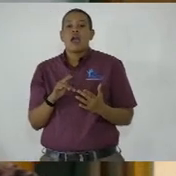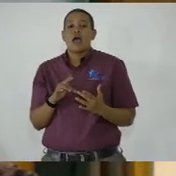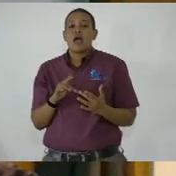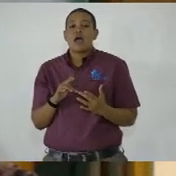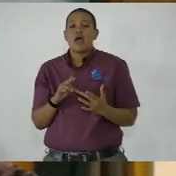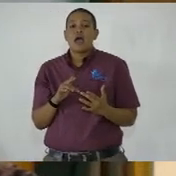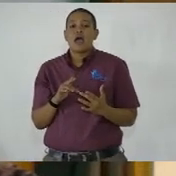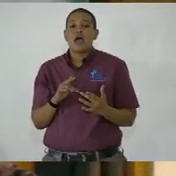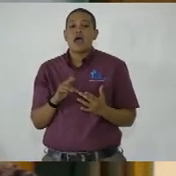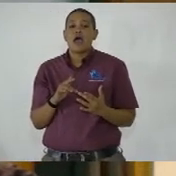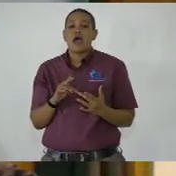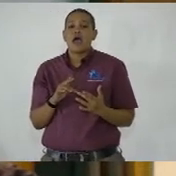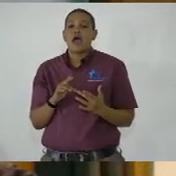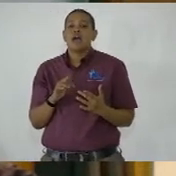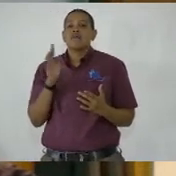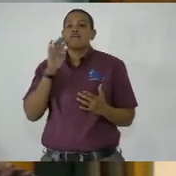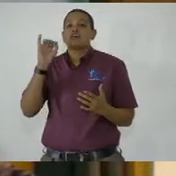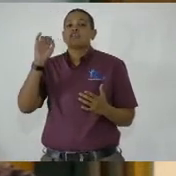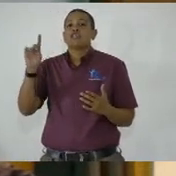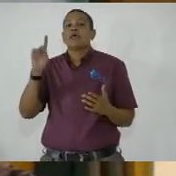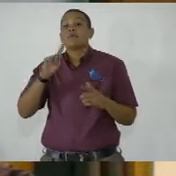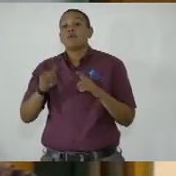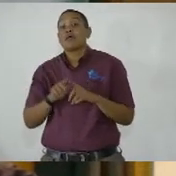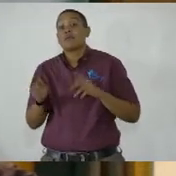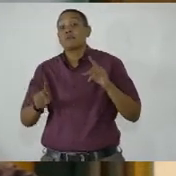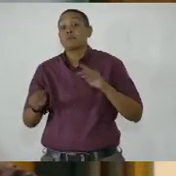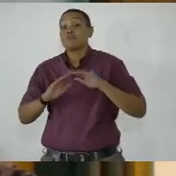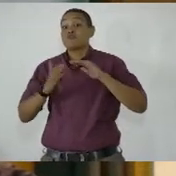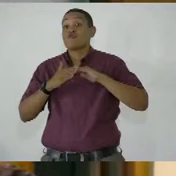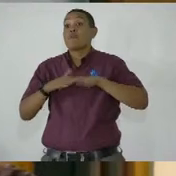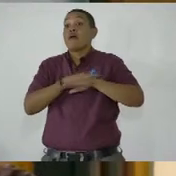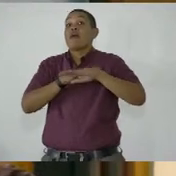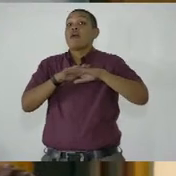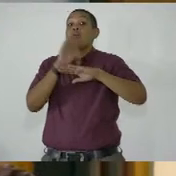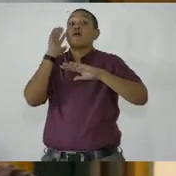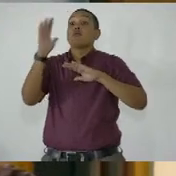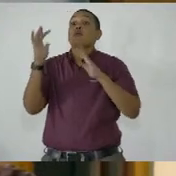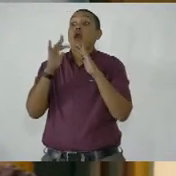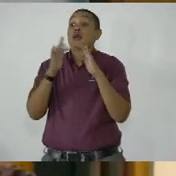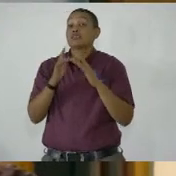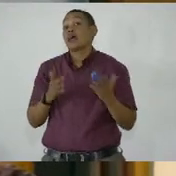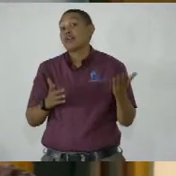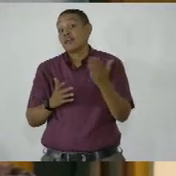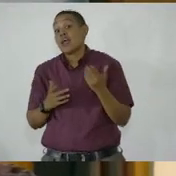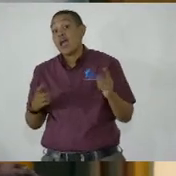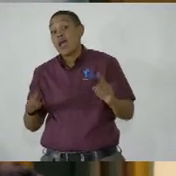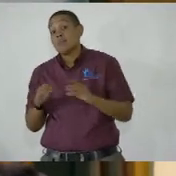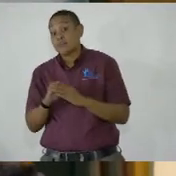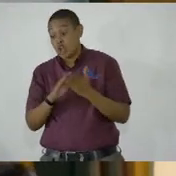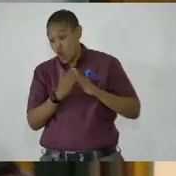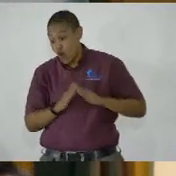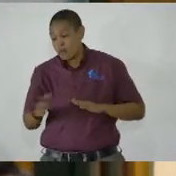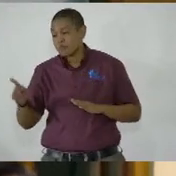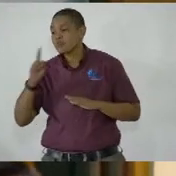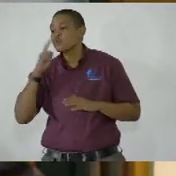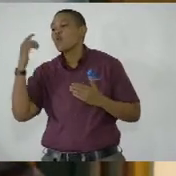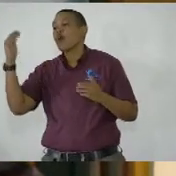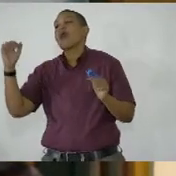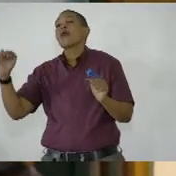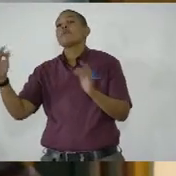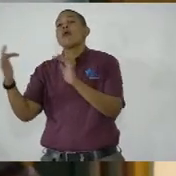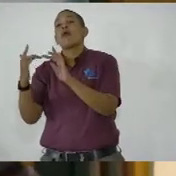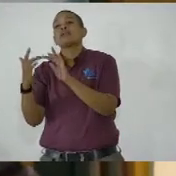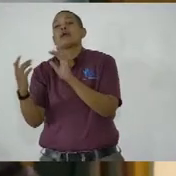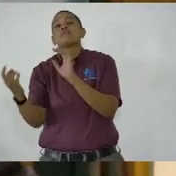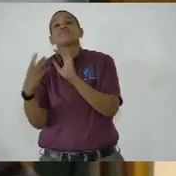GP when persons around the island would like to contact them in the community to be able to get in touch with